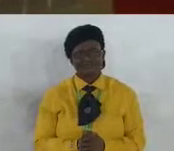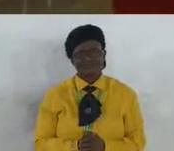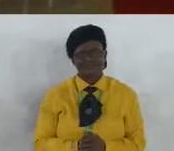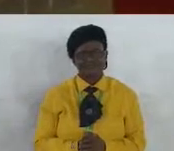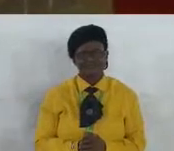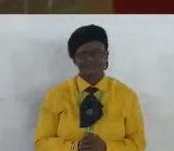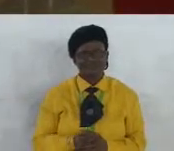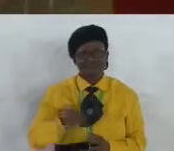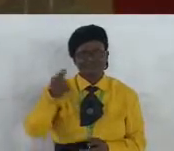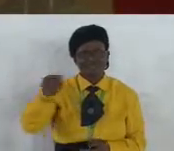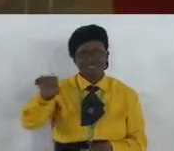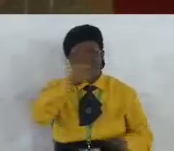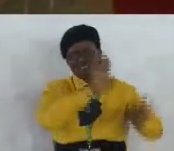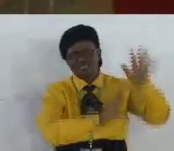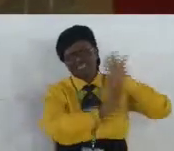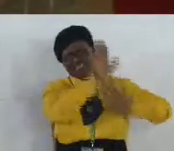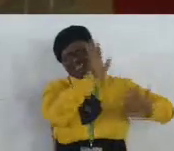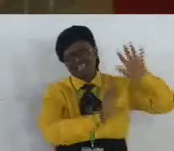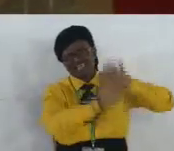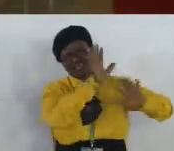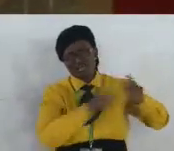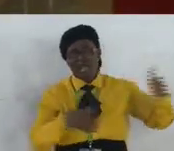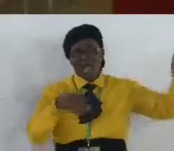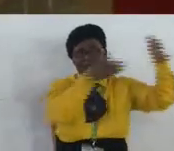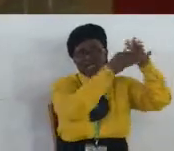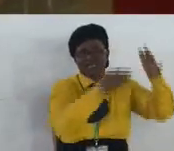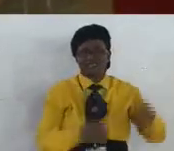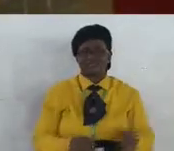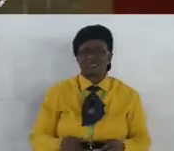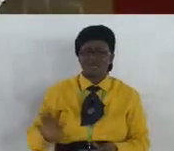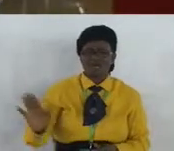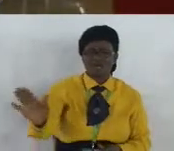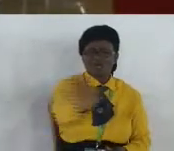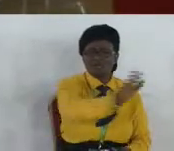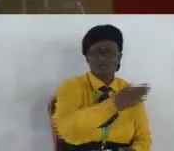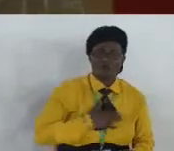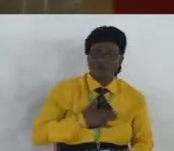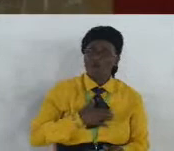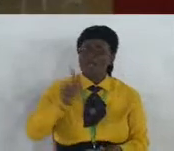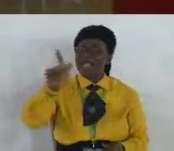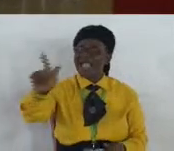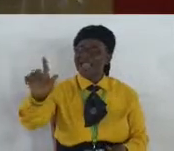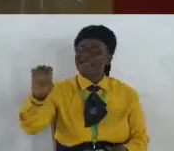The siege against your legs just must go.